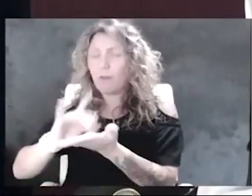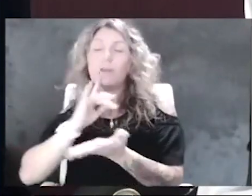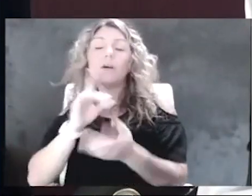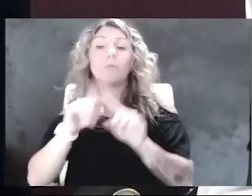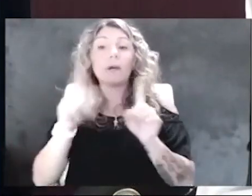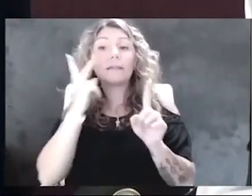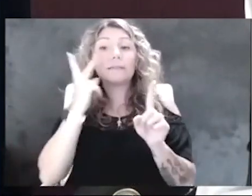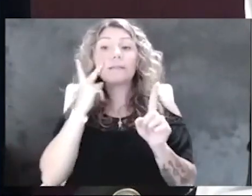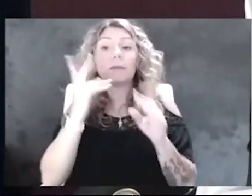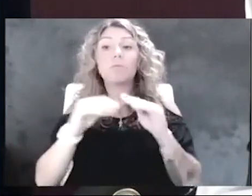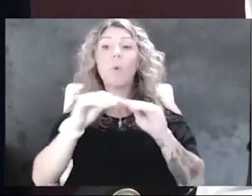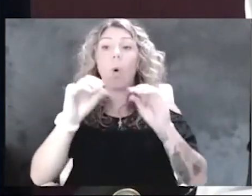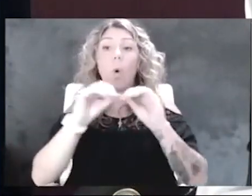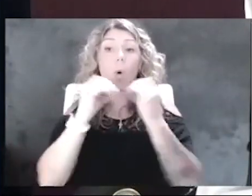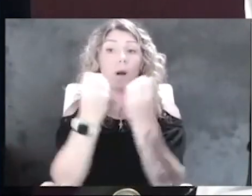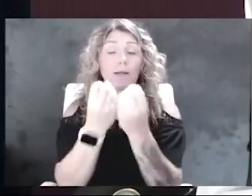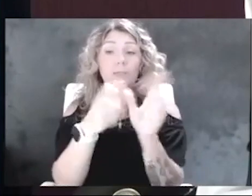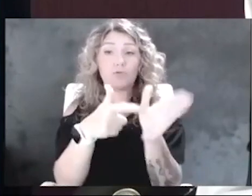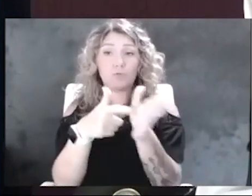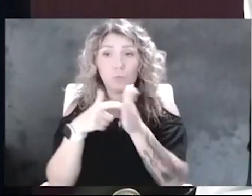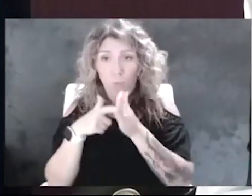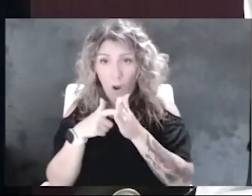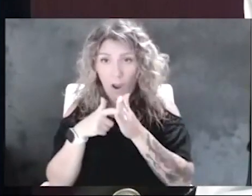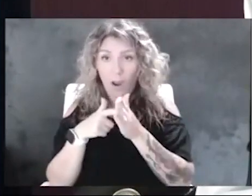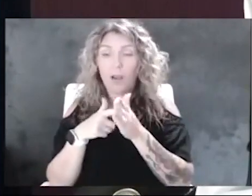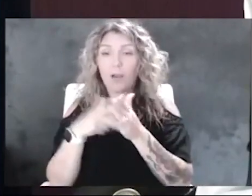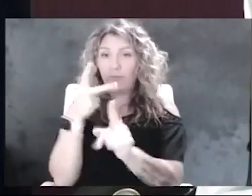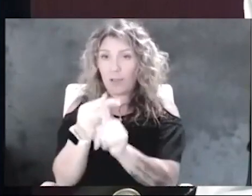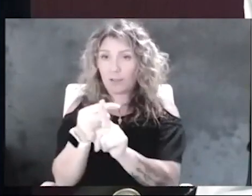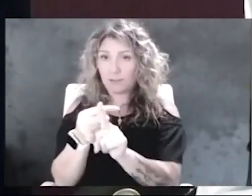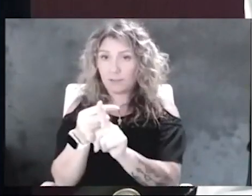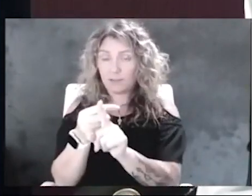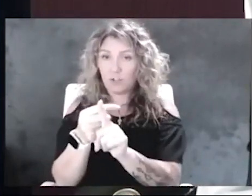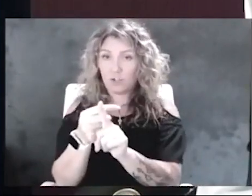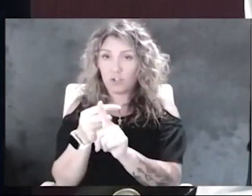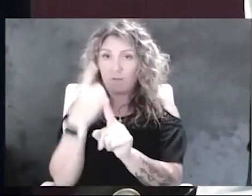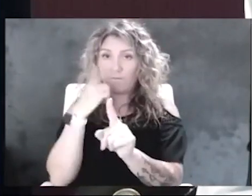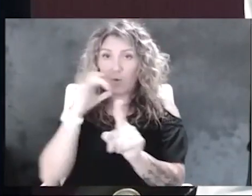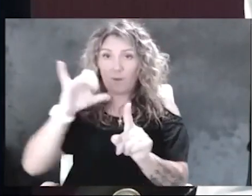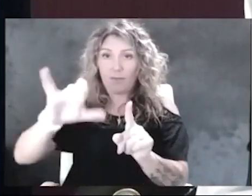are requiring vaccination to be employed there